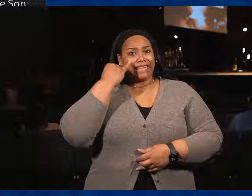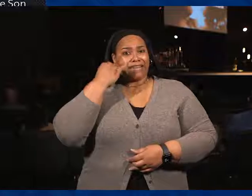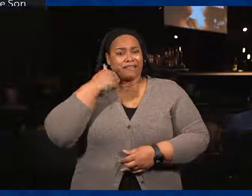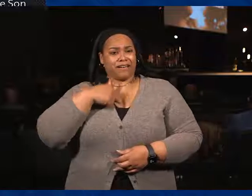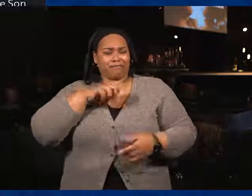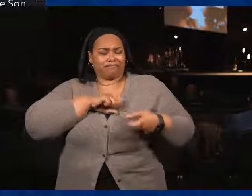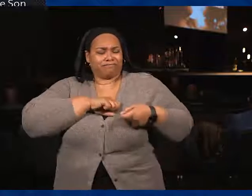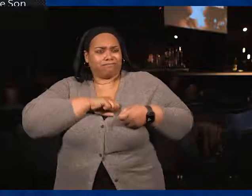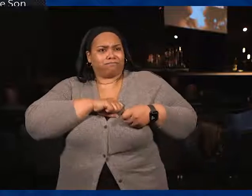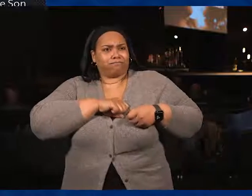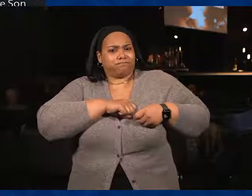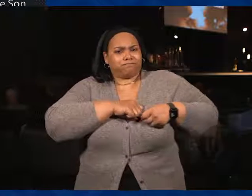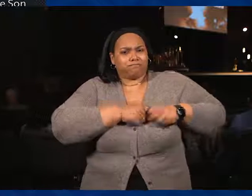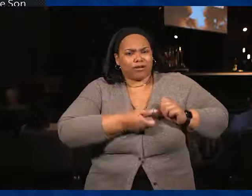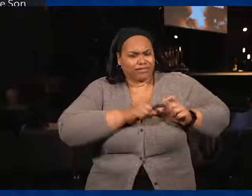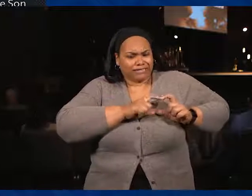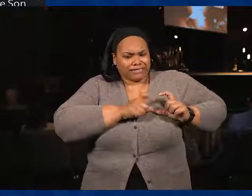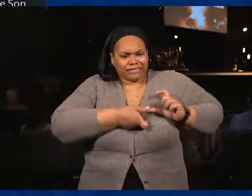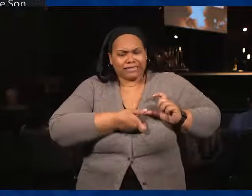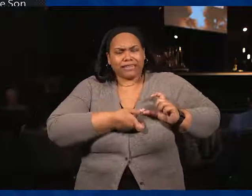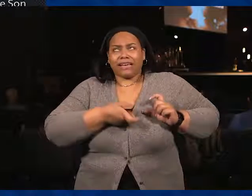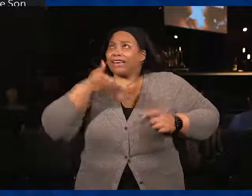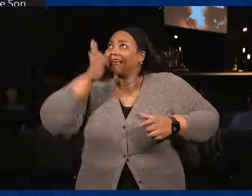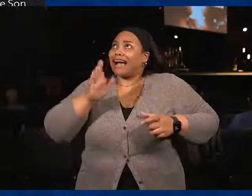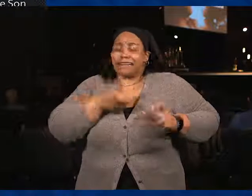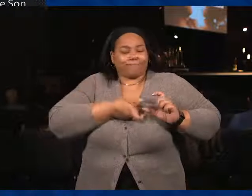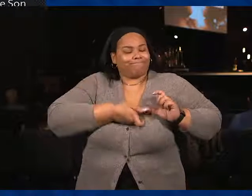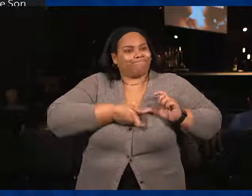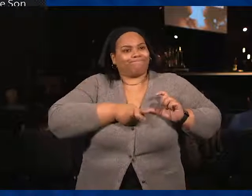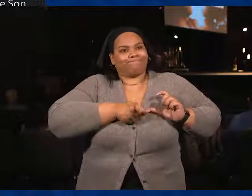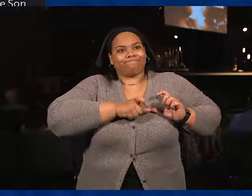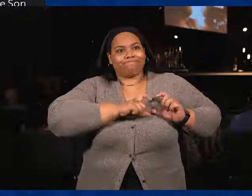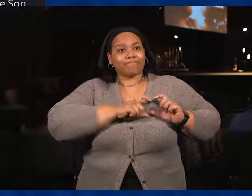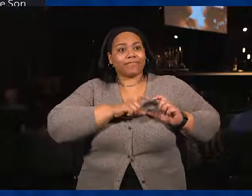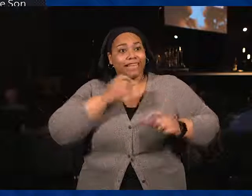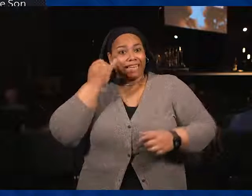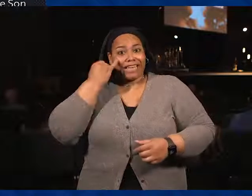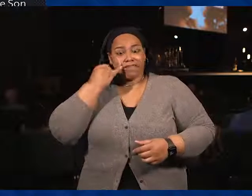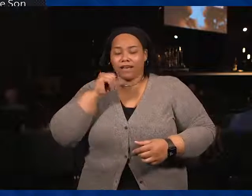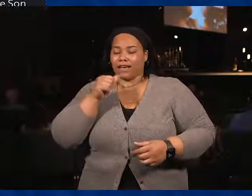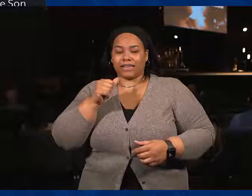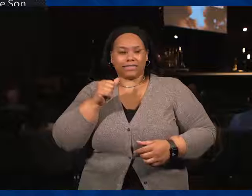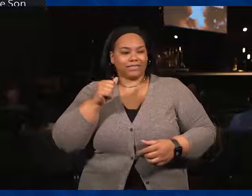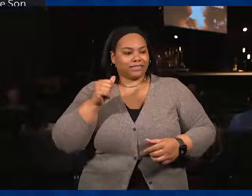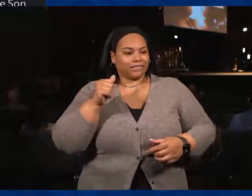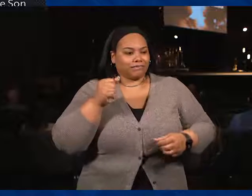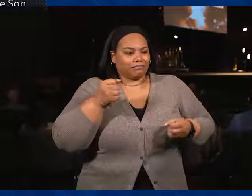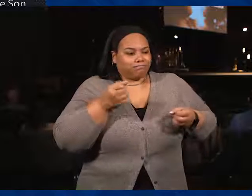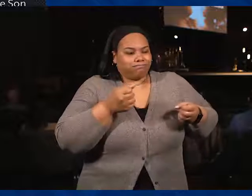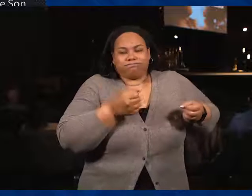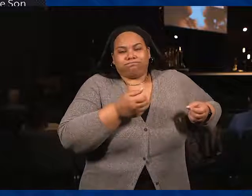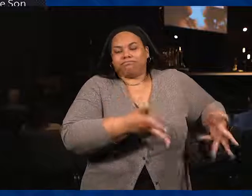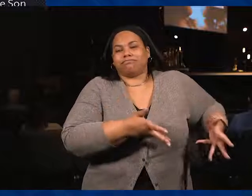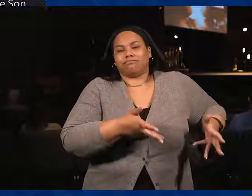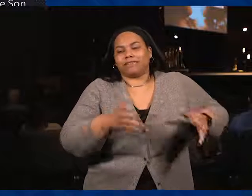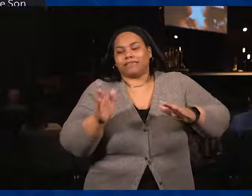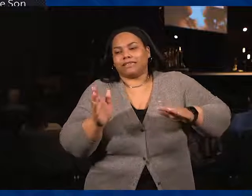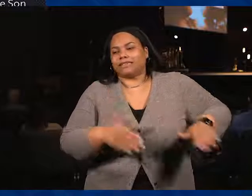Even when I'm broken, I can ask God to fix it. Even when I drop the ball, I can still ask God to make it right. Not because of what I've